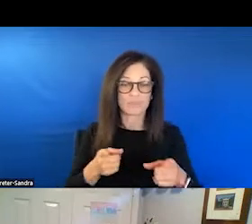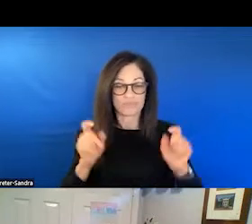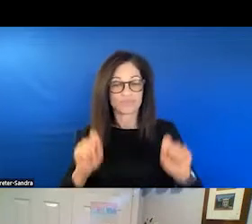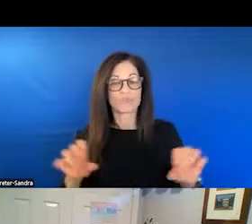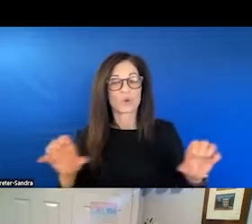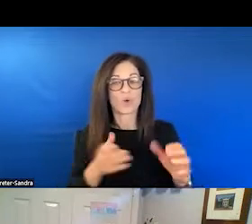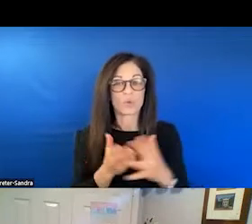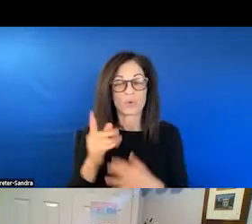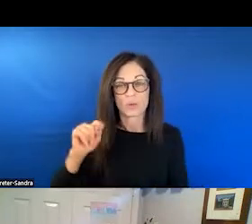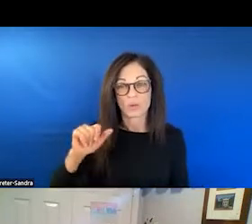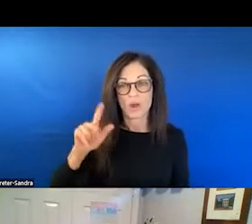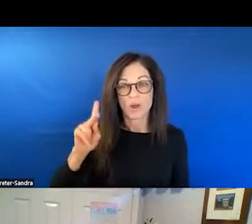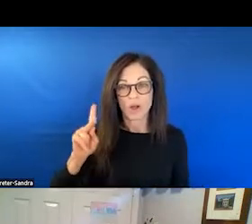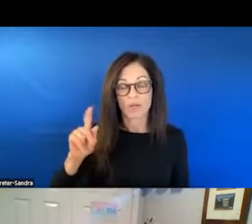the